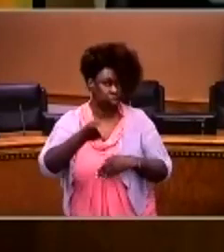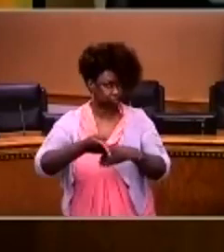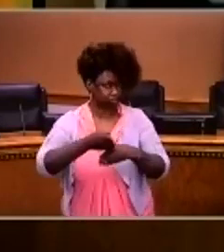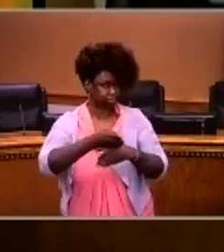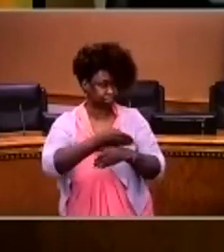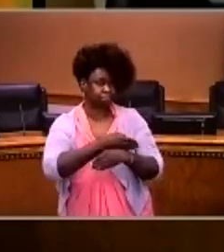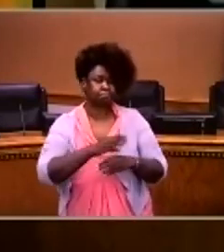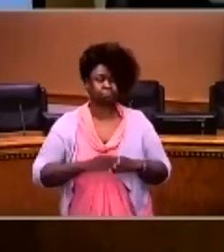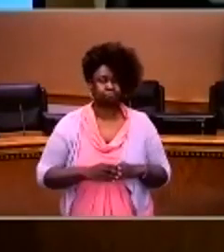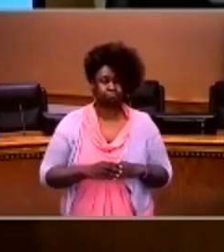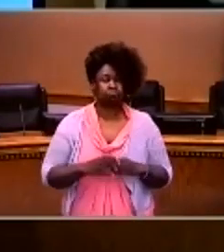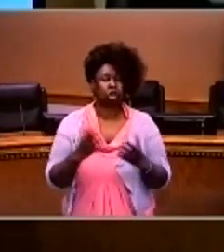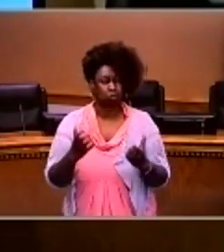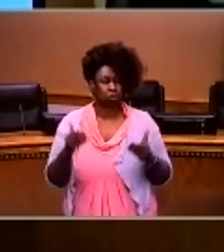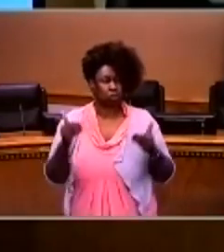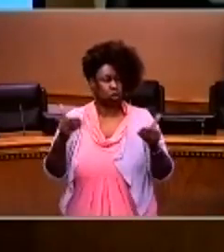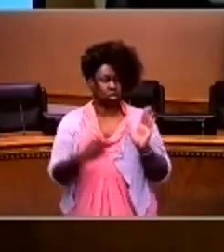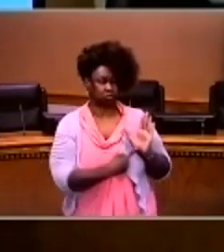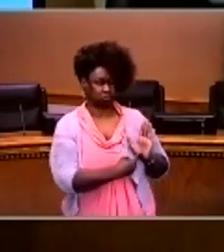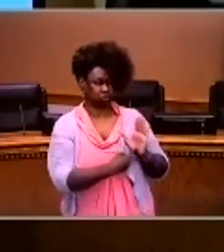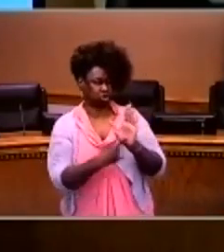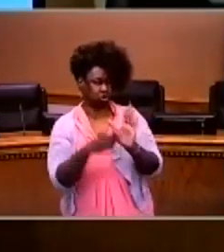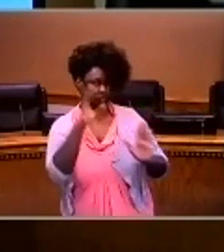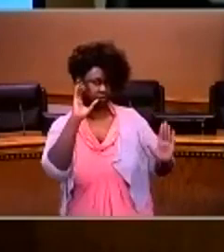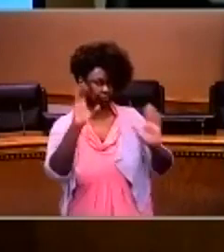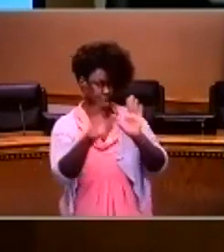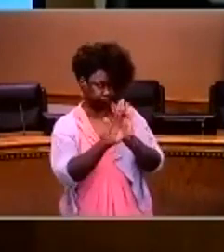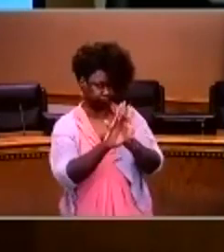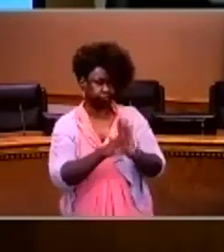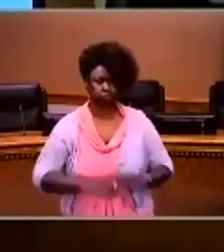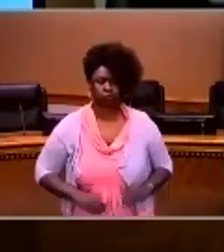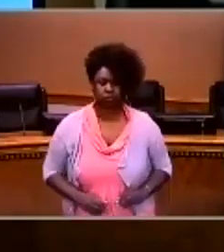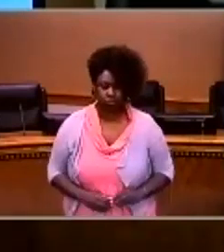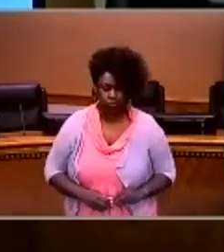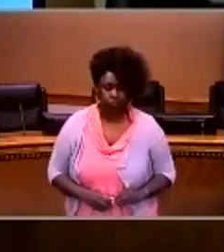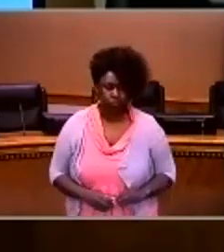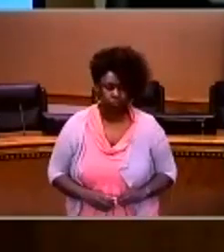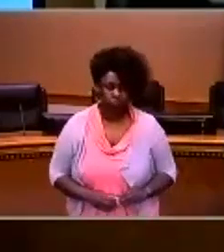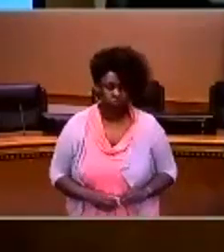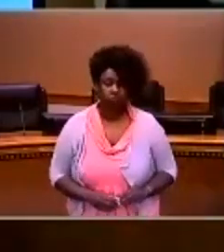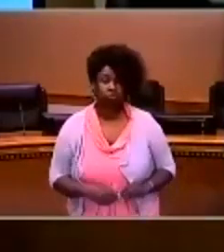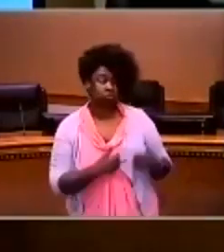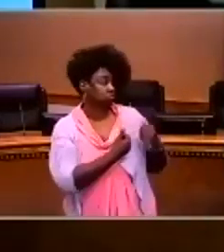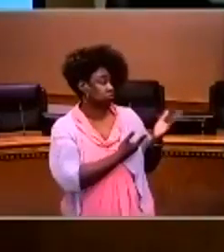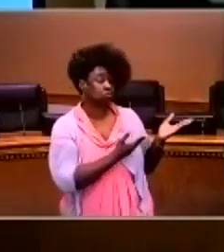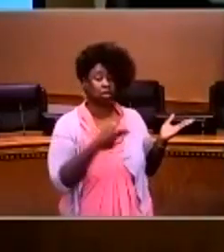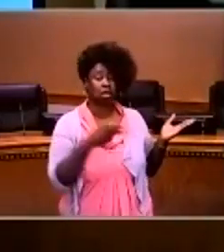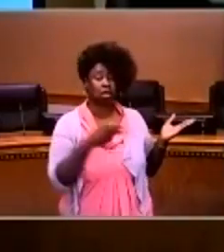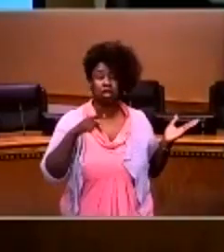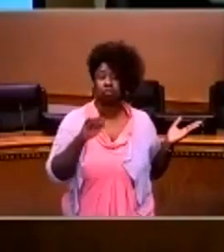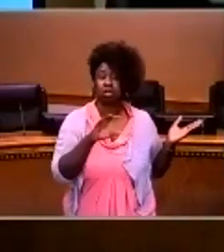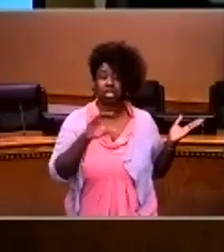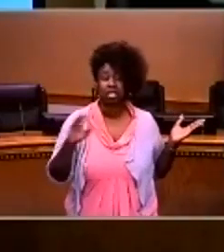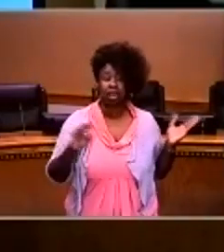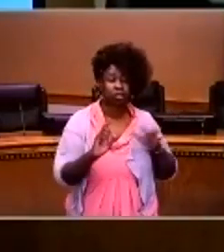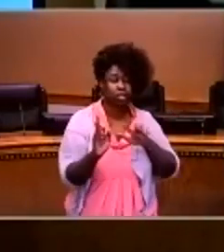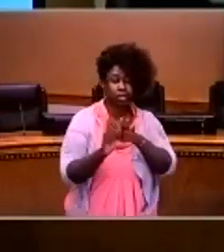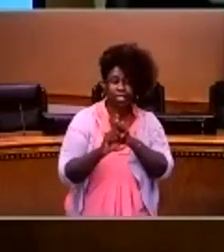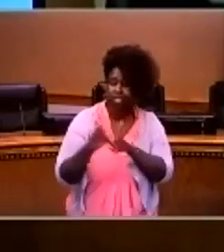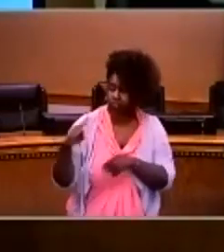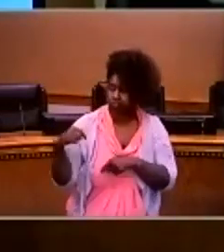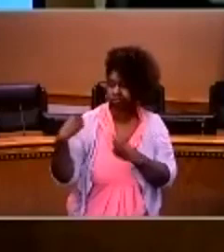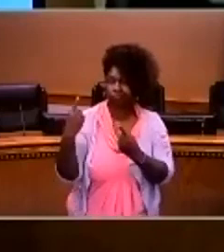on and jump right into that. This is our Pitt County cases over time by